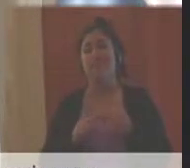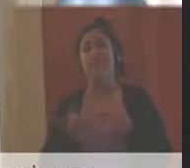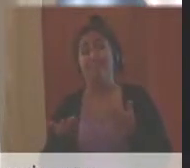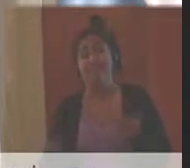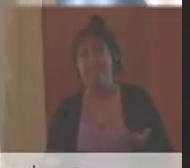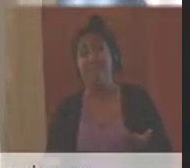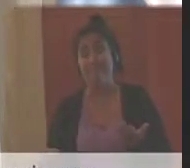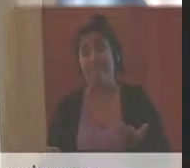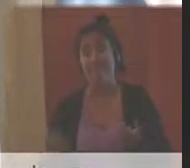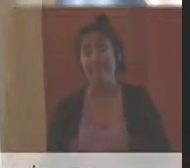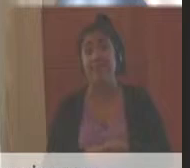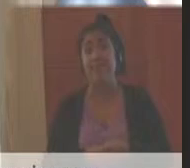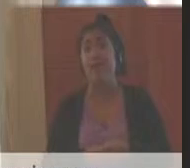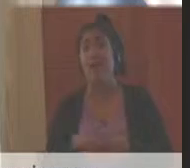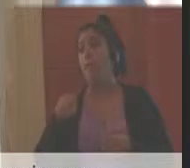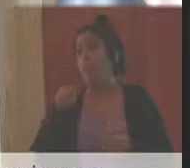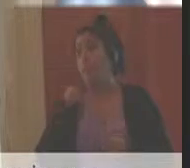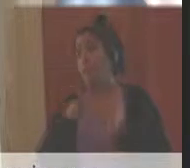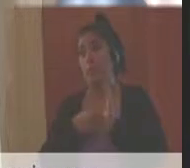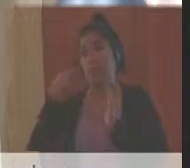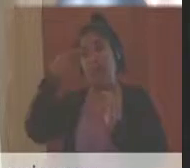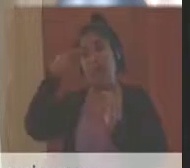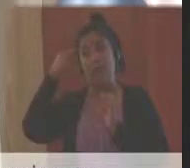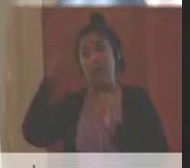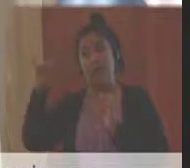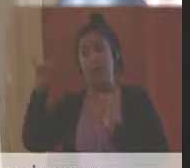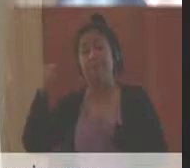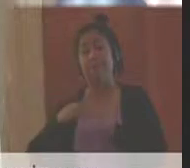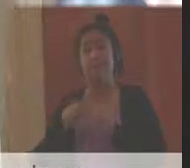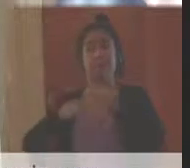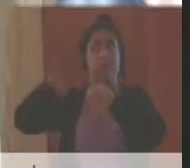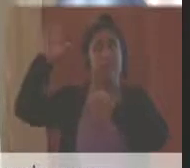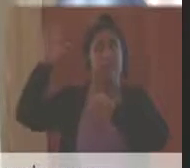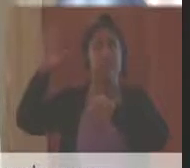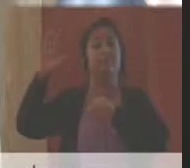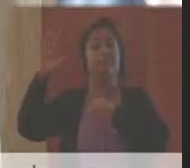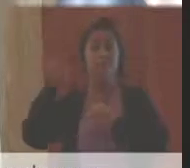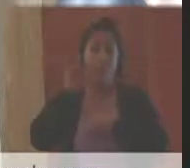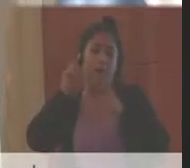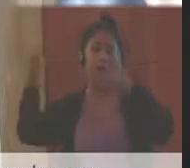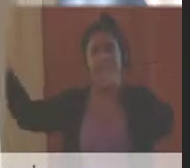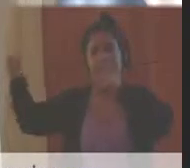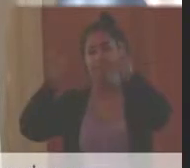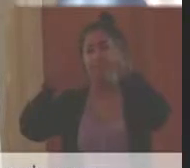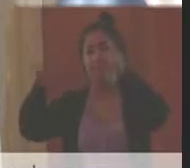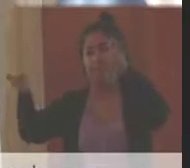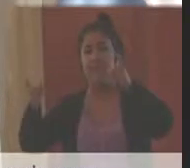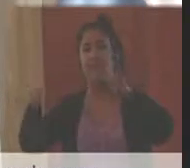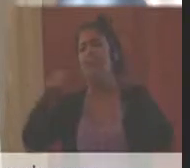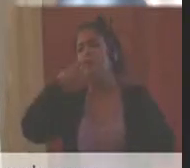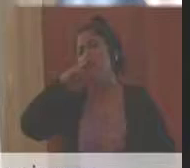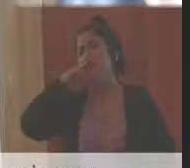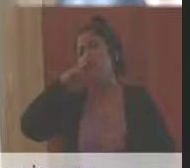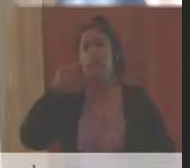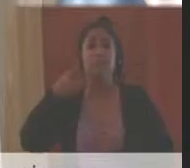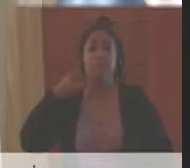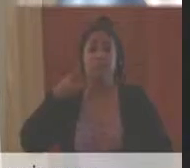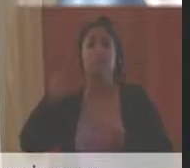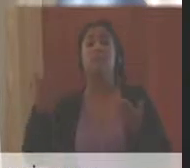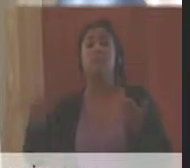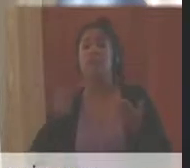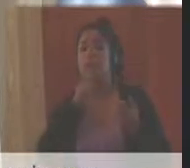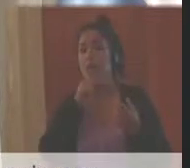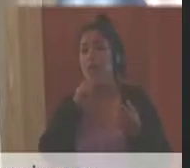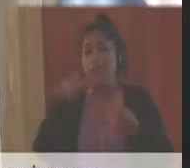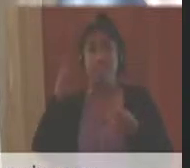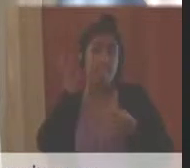without mentioning the high proportion of a country like Haiti. In these homes, the average of